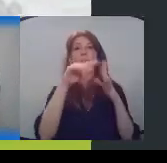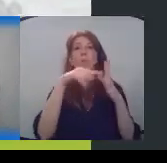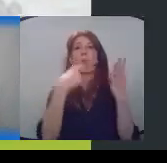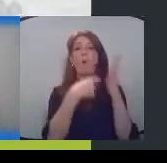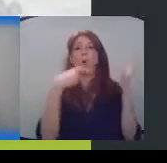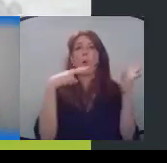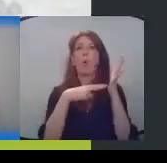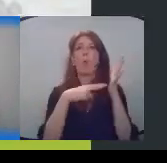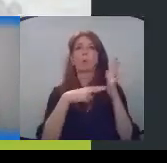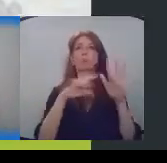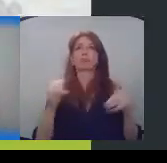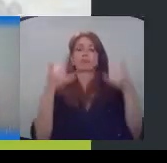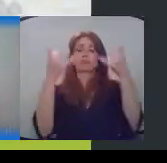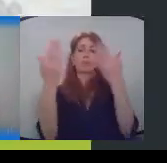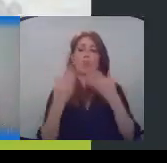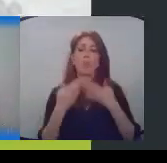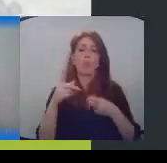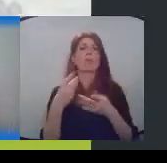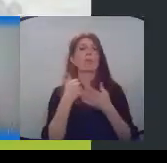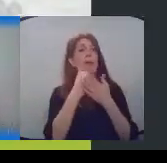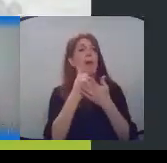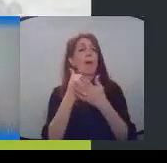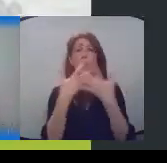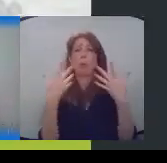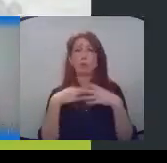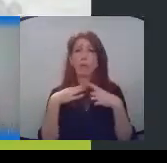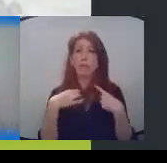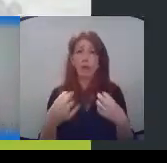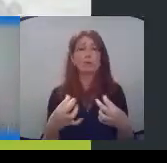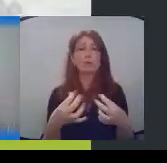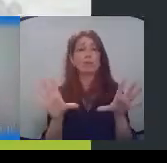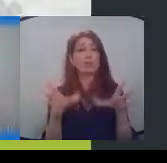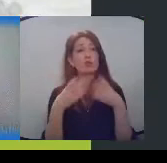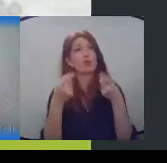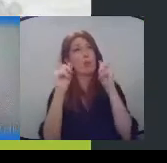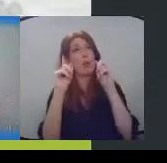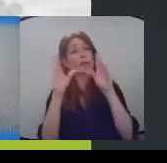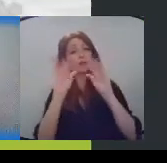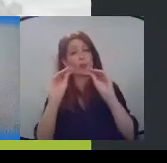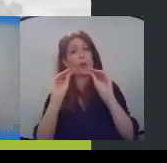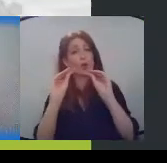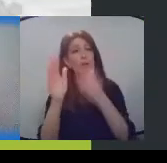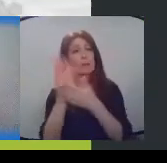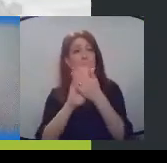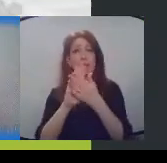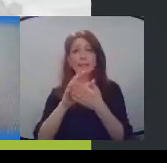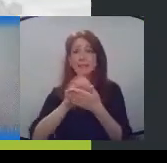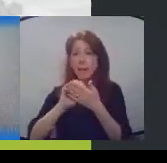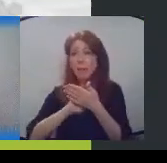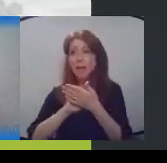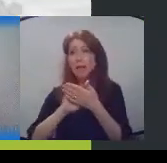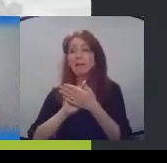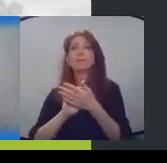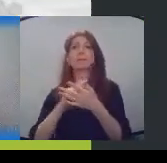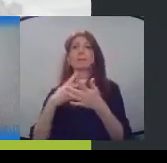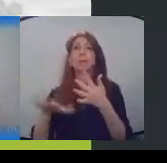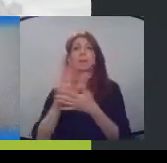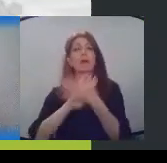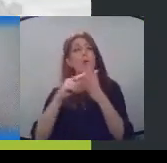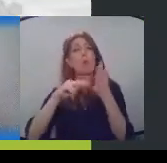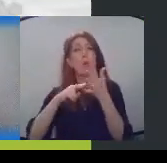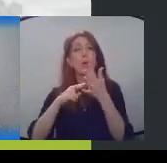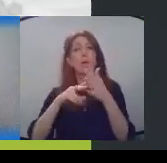volunteers, group leaders and coaches take all the admin and pain points of organizing grassroots sport and